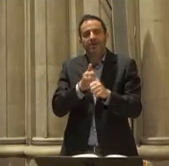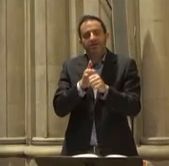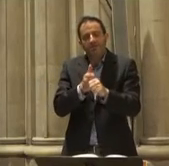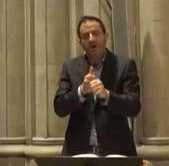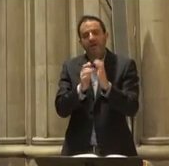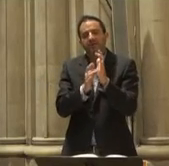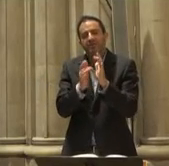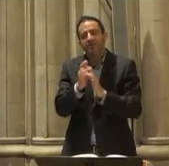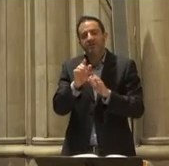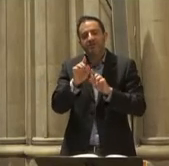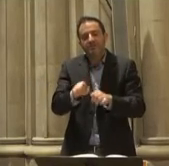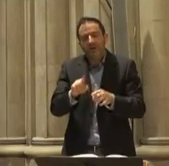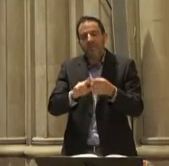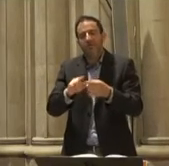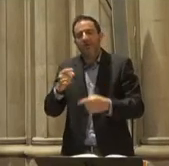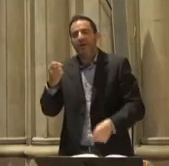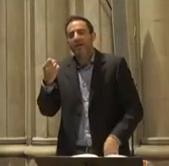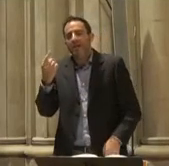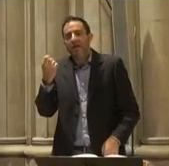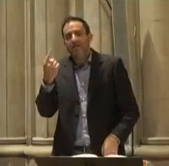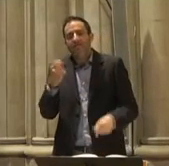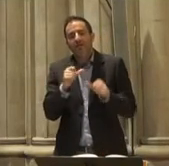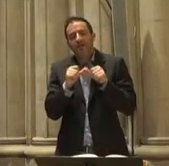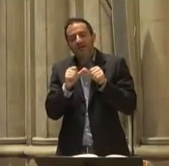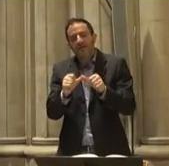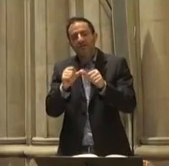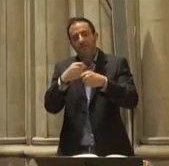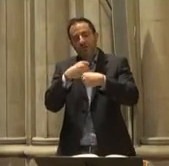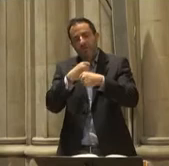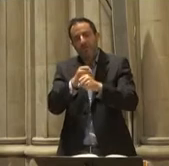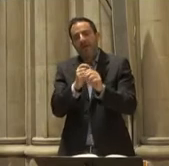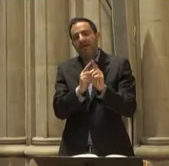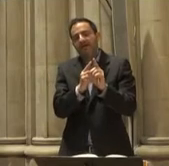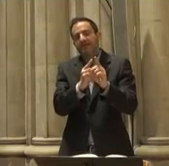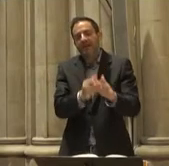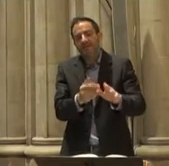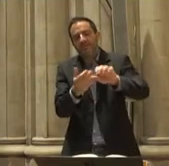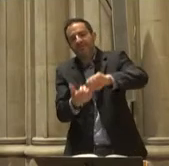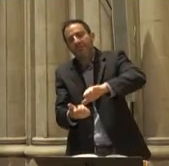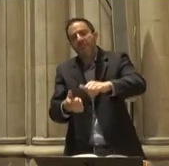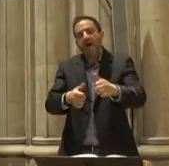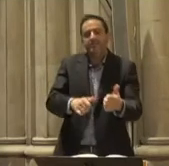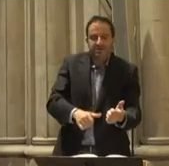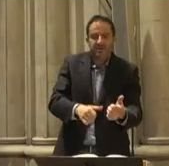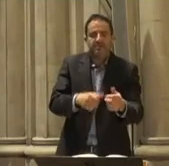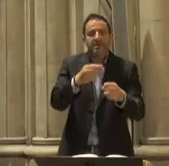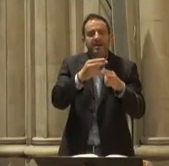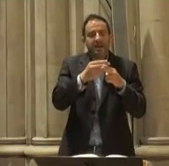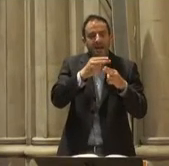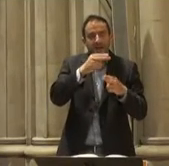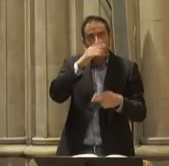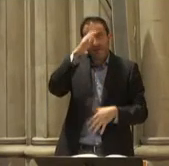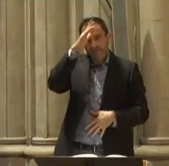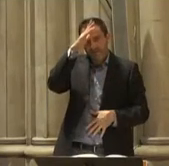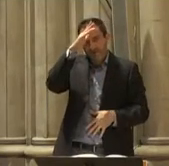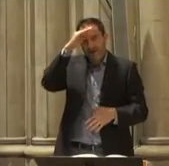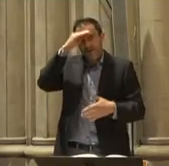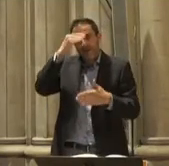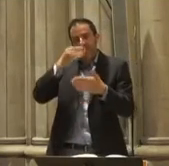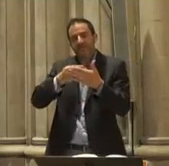to the 11, continues to make disciples, baptizing them in the name of the Father and